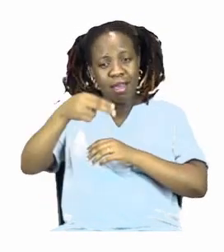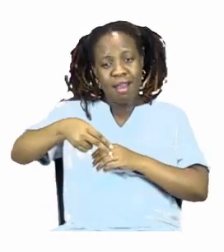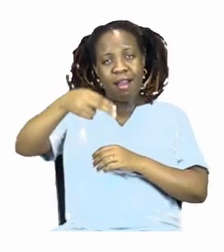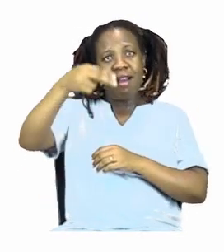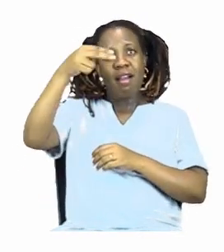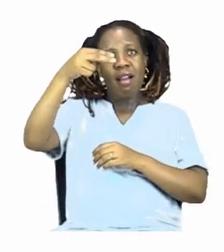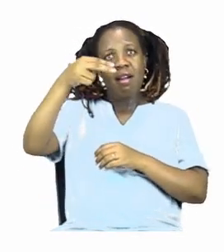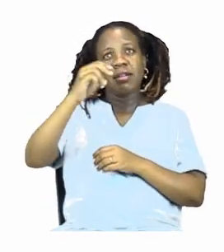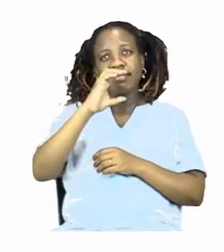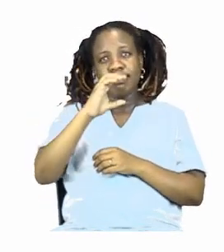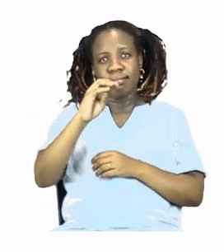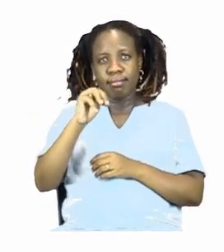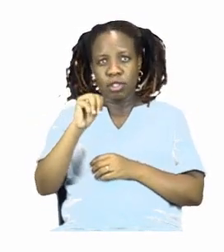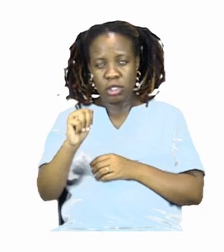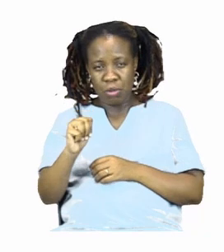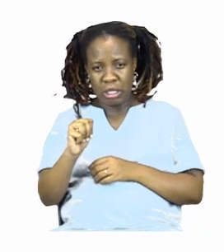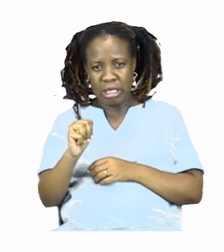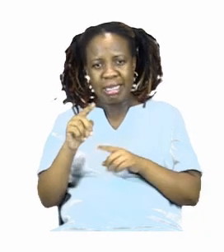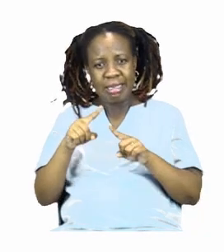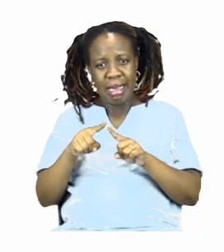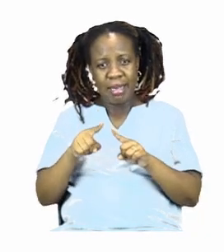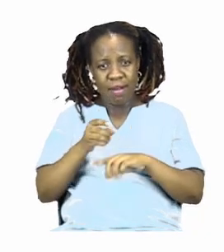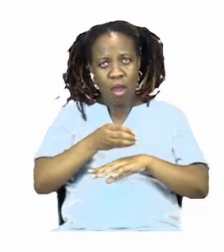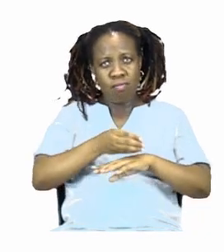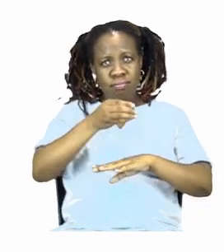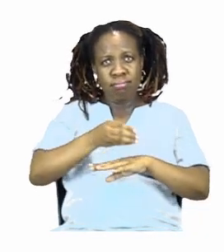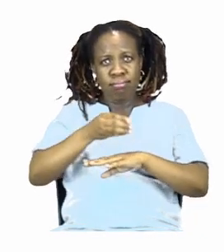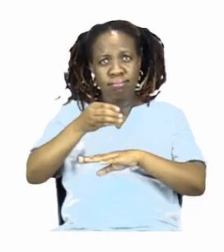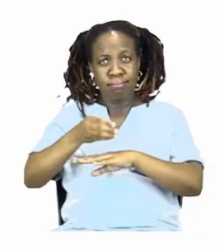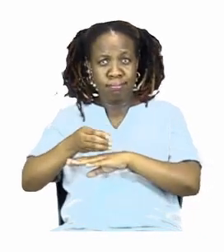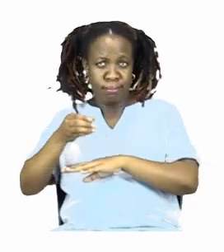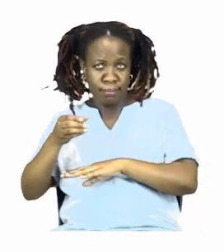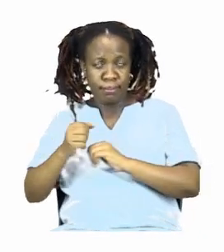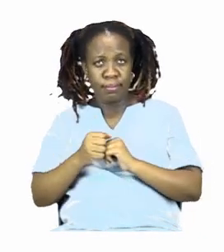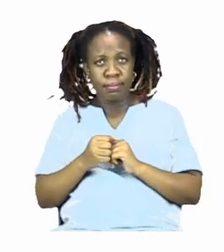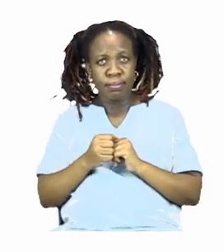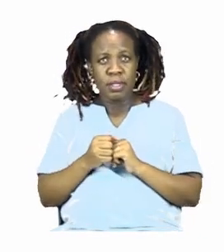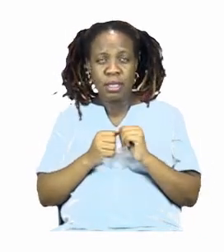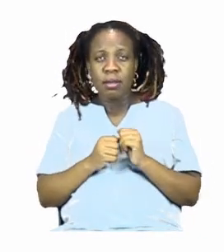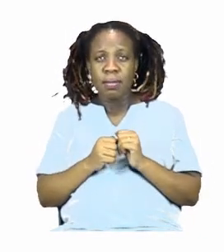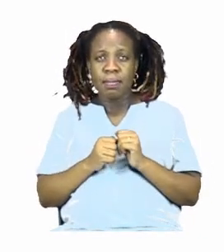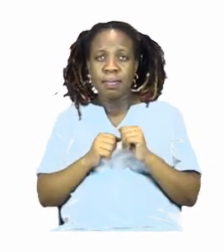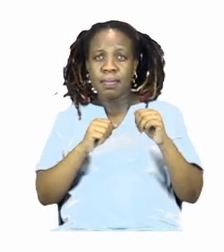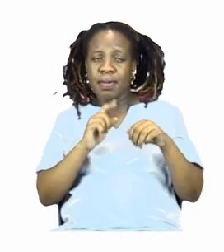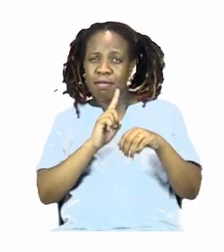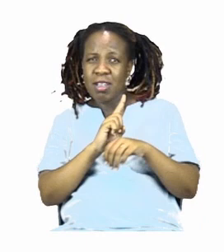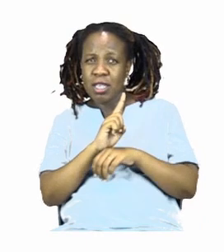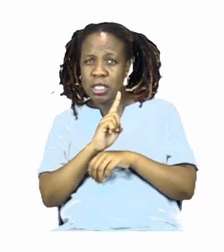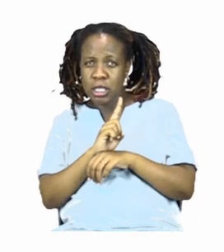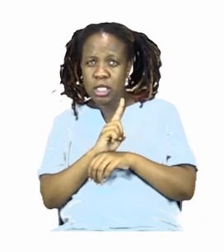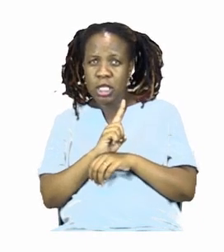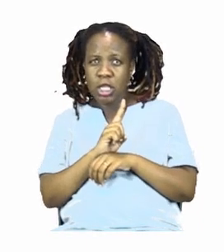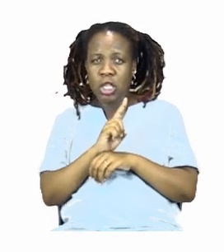different containers, and here you have to estimate, and then you